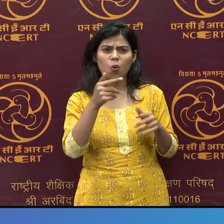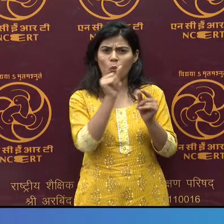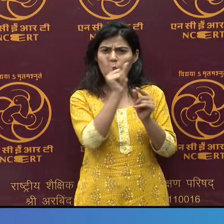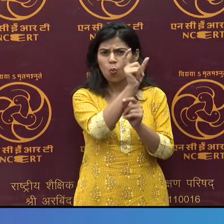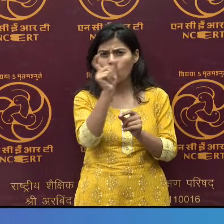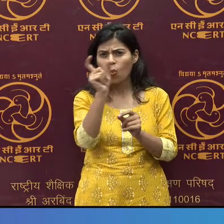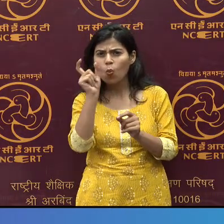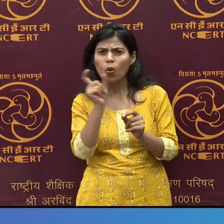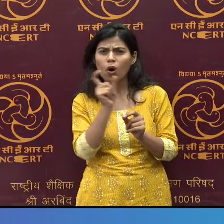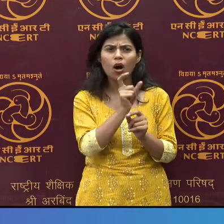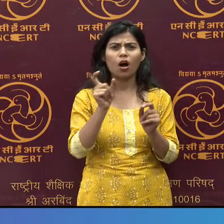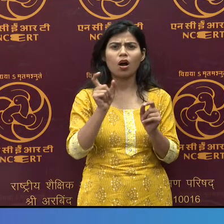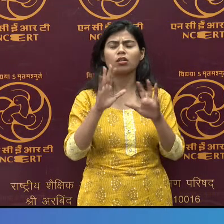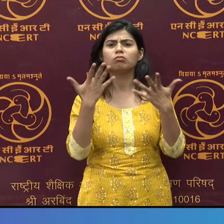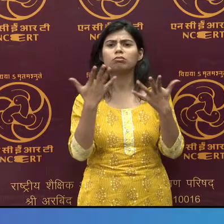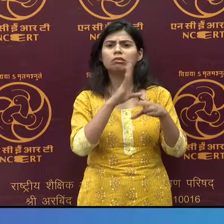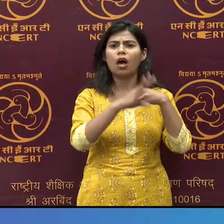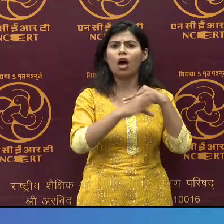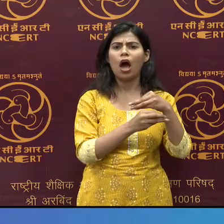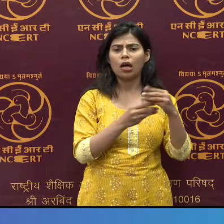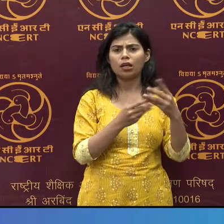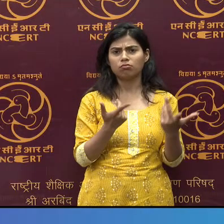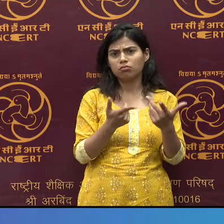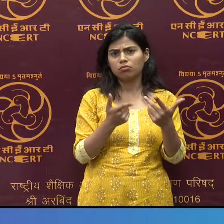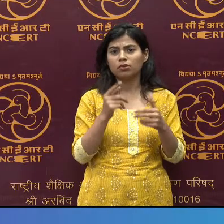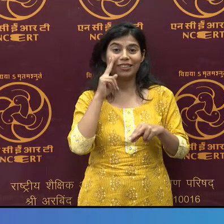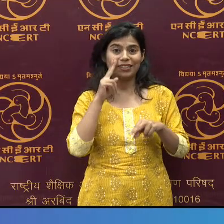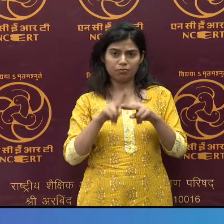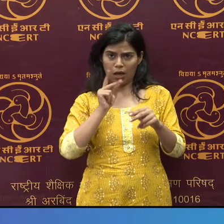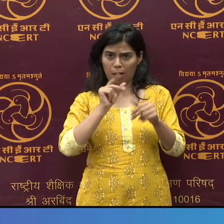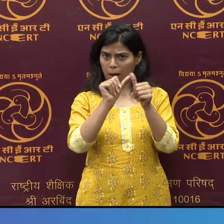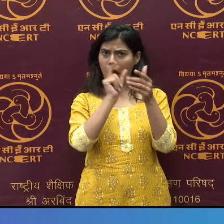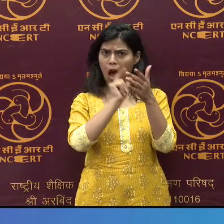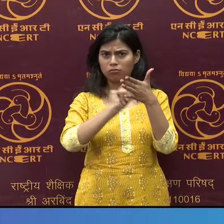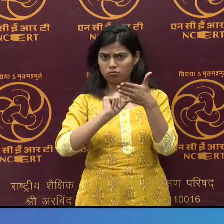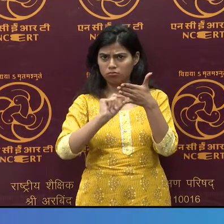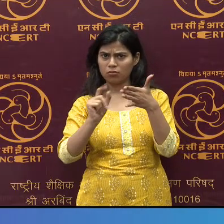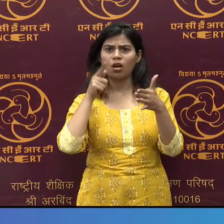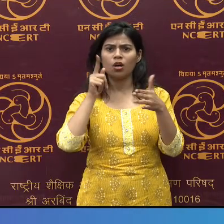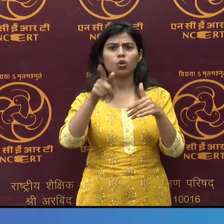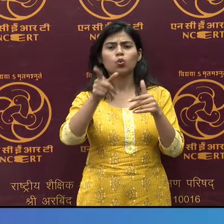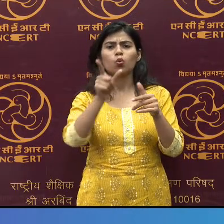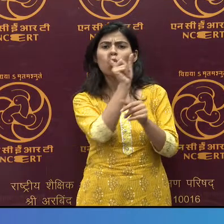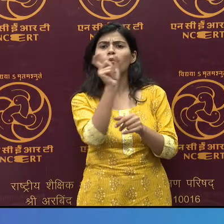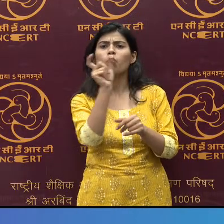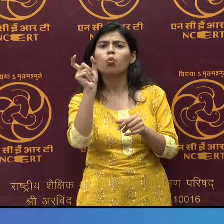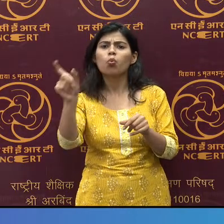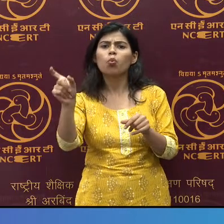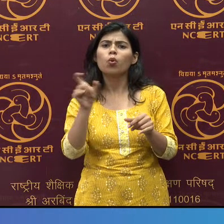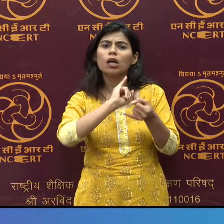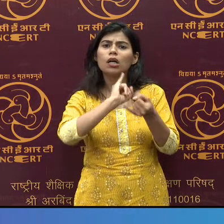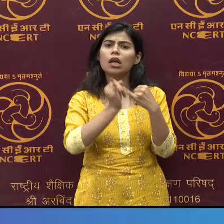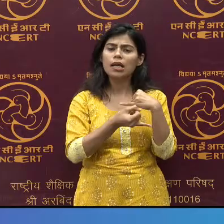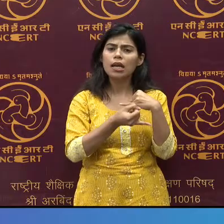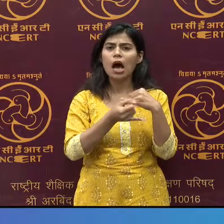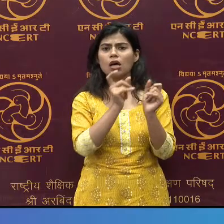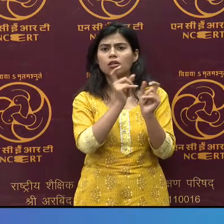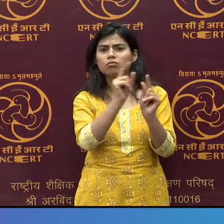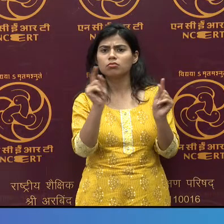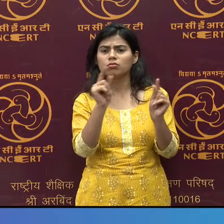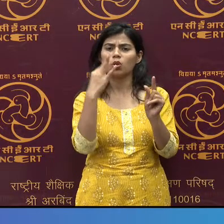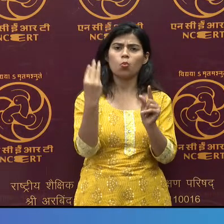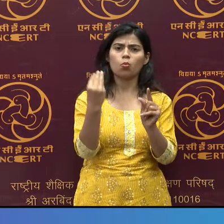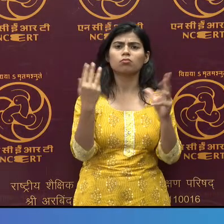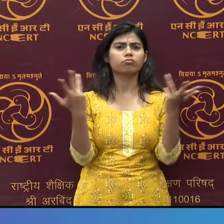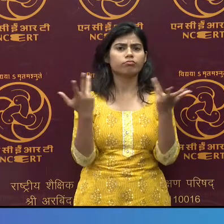that's another, what should I say, side effect about it. When you write a lot of connectors, you actually exceed the word limit. Very good